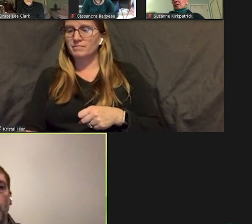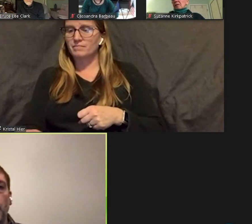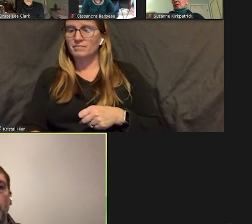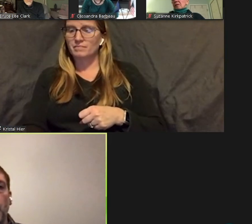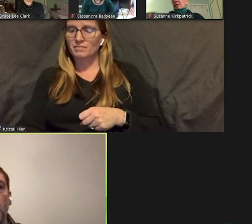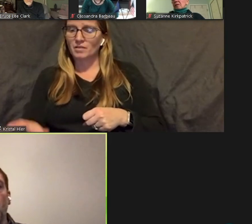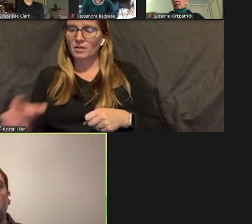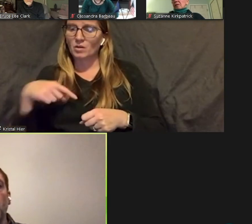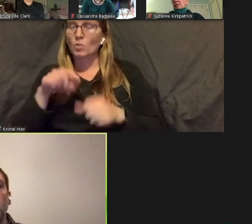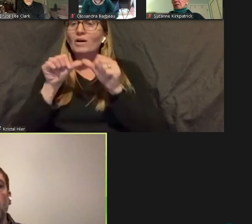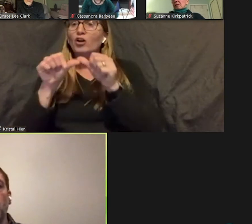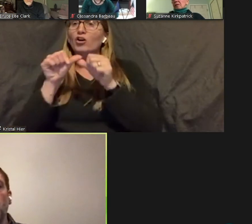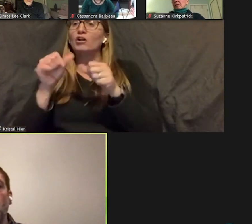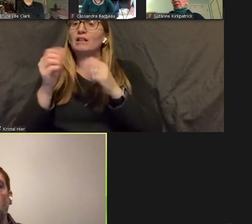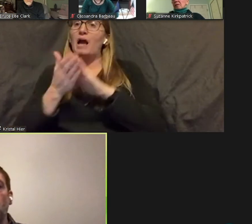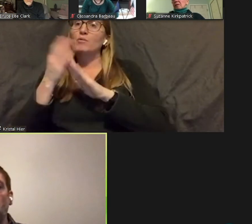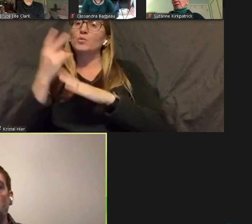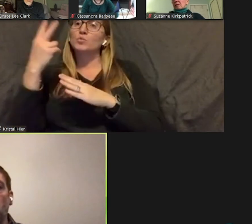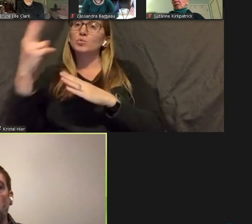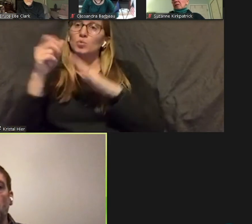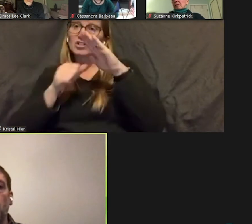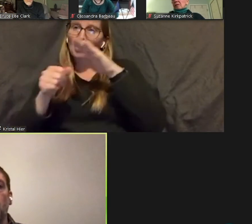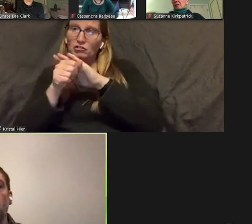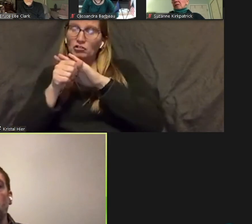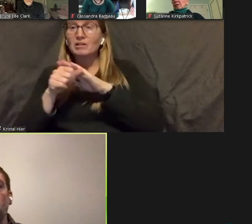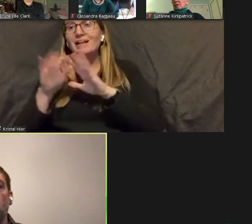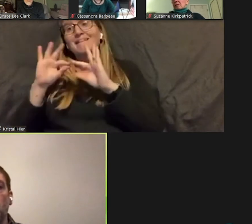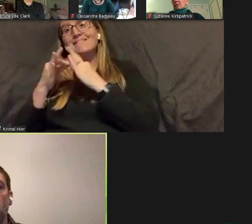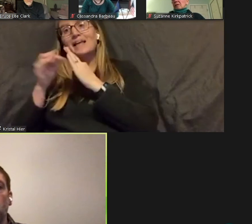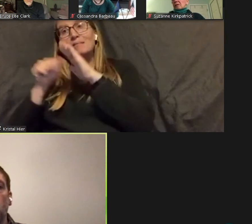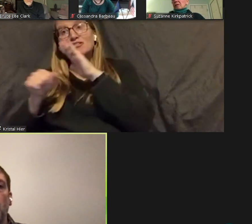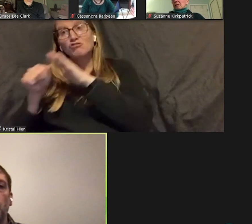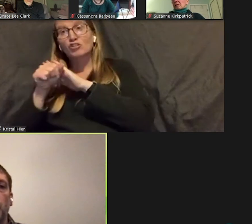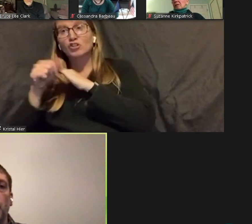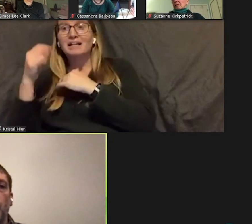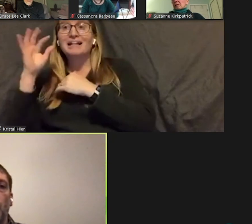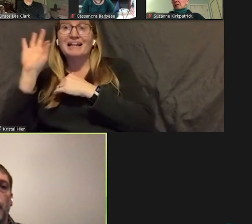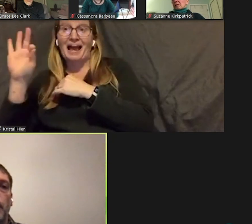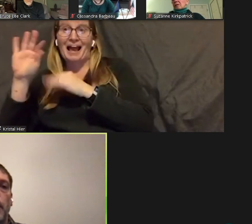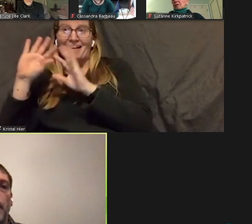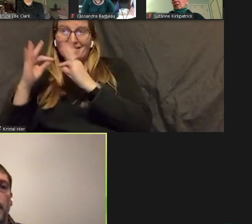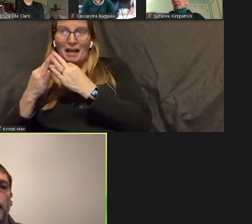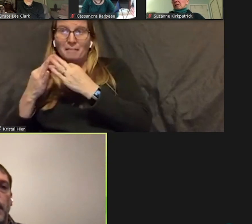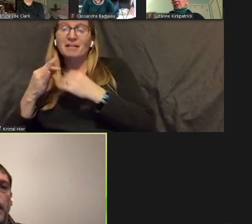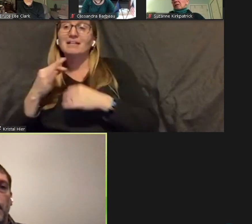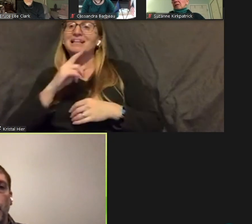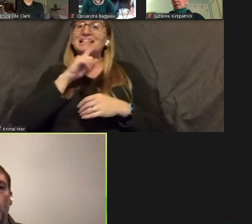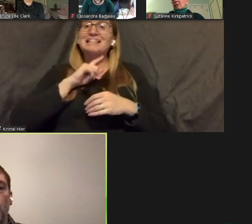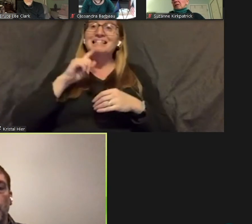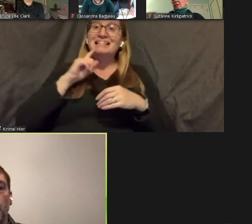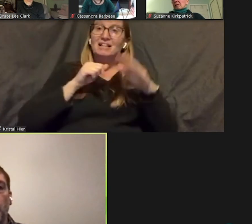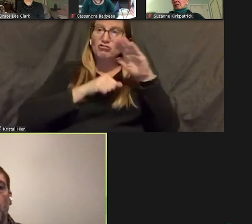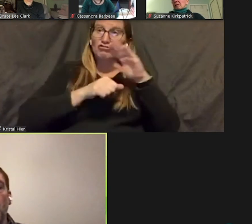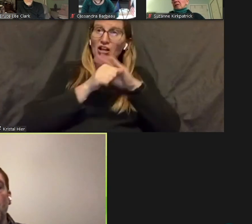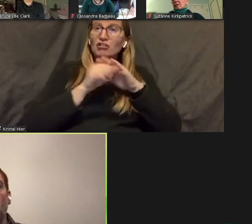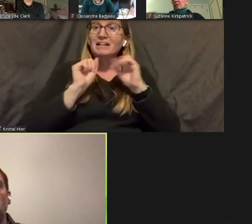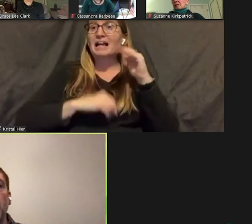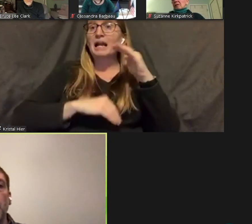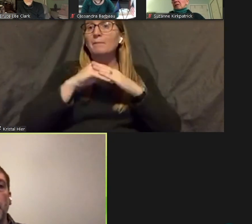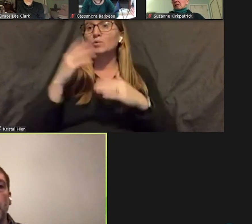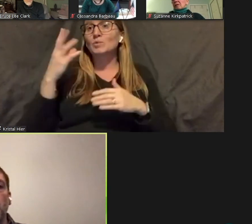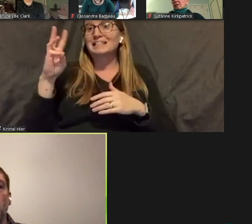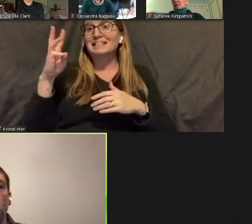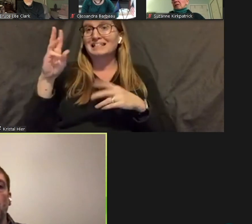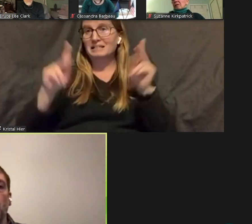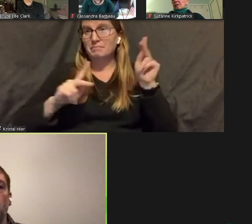for individuals. Our family shelter can house 9 families, and our single shelter has capacity to house up to 16 individuals. While